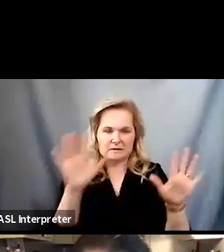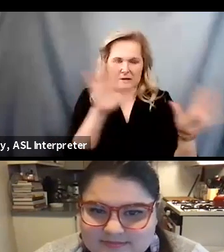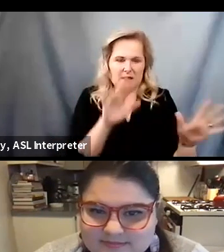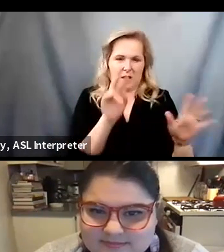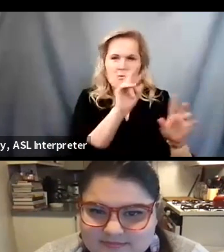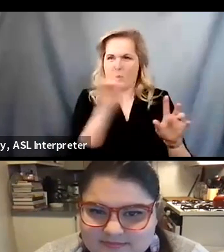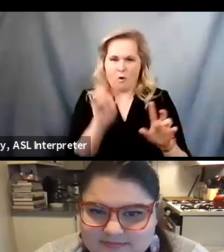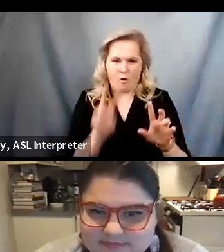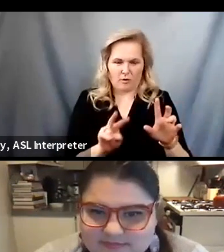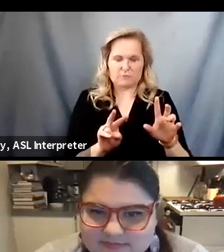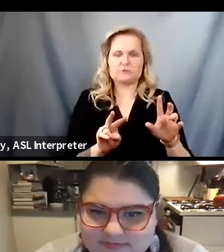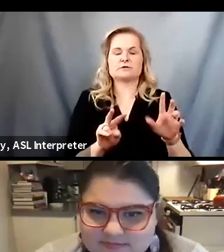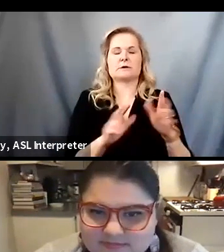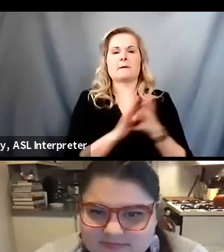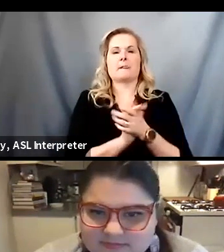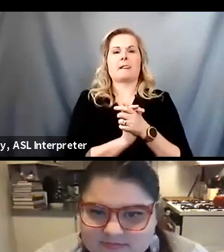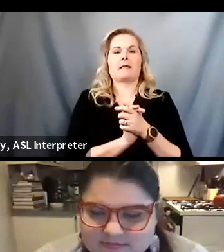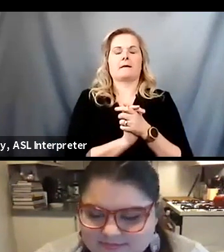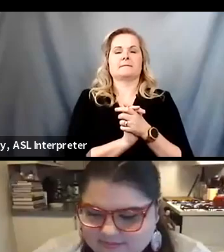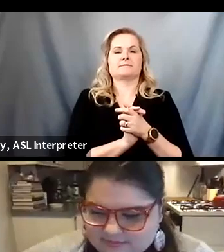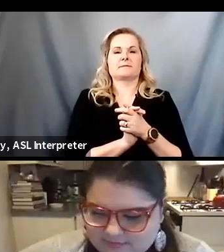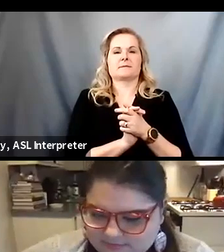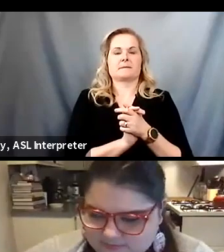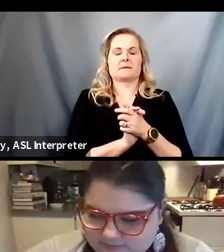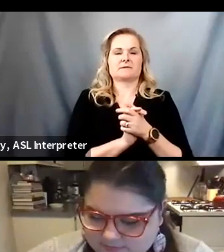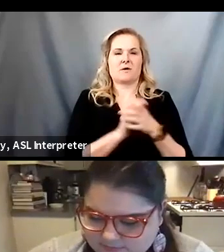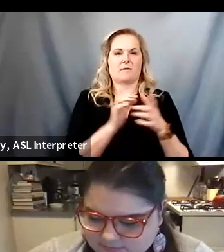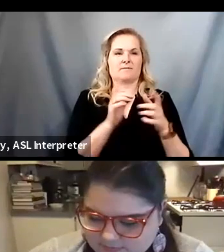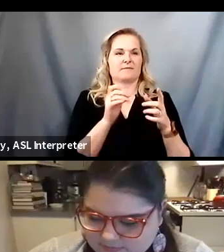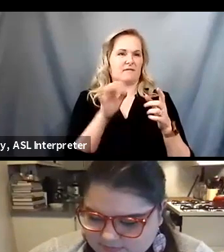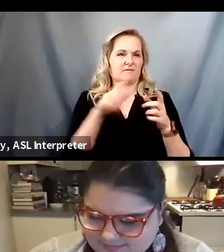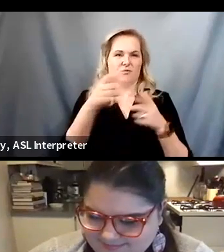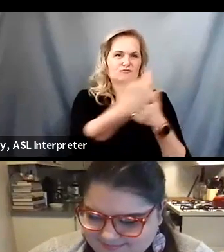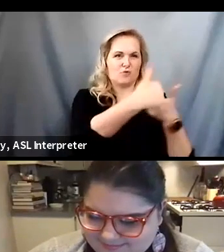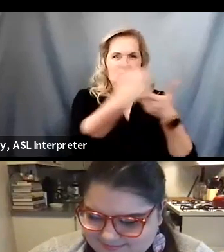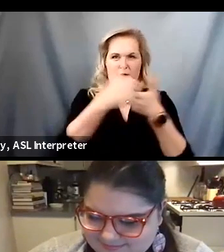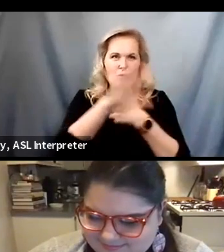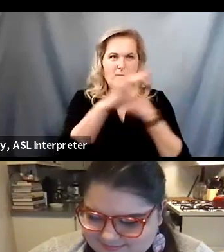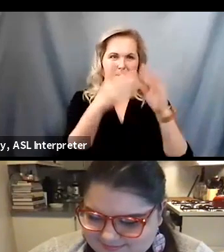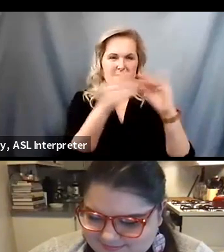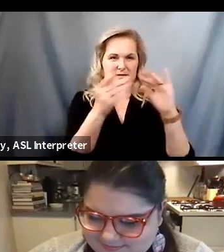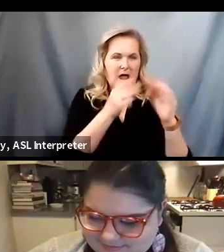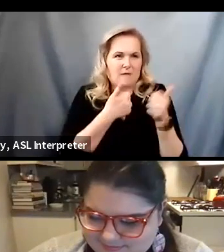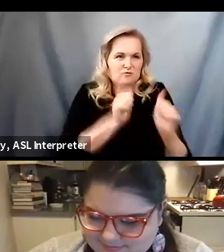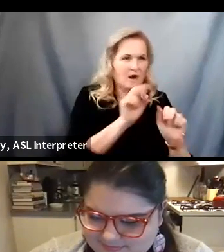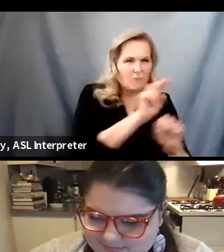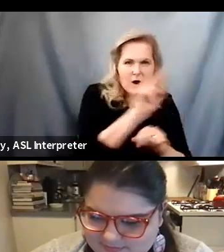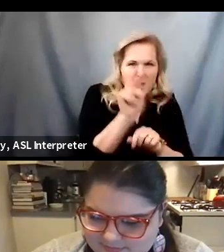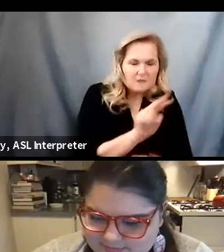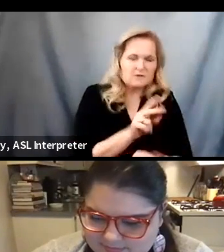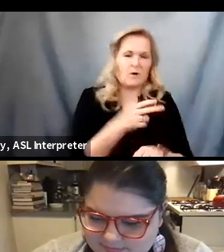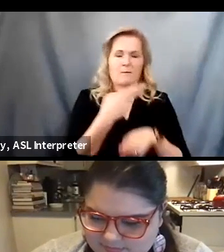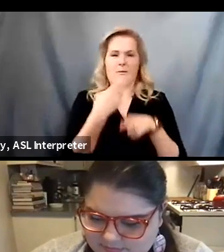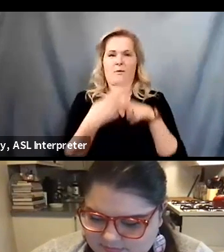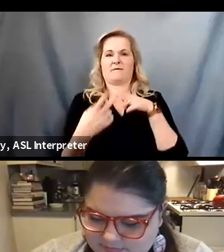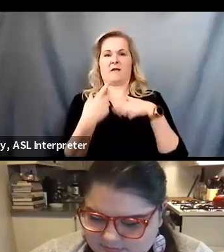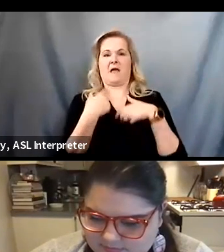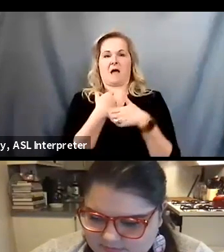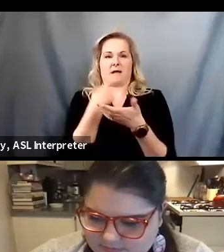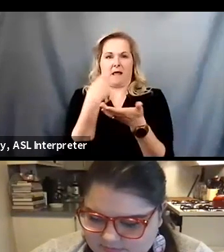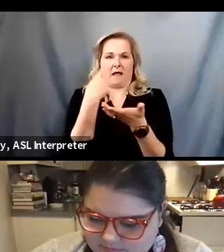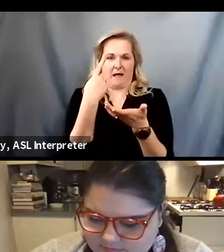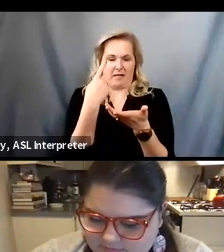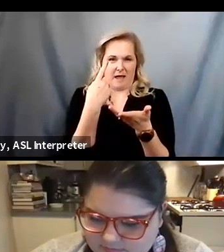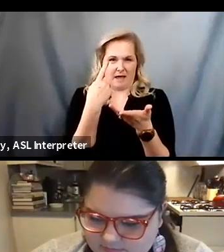the messages that we're receiving from those of you who are joining us. So I'm just gonna briefly dip in and then I'll